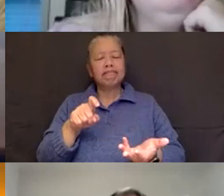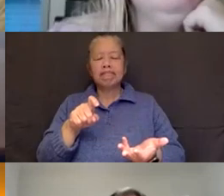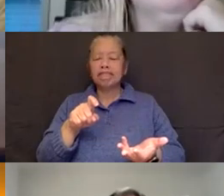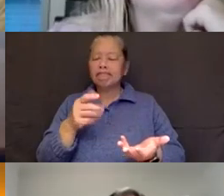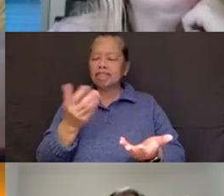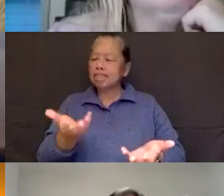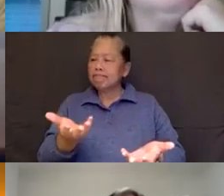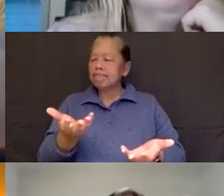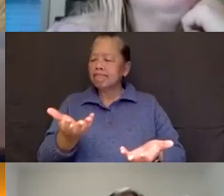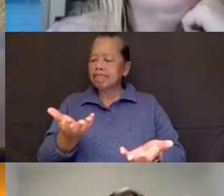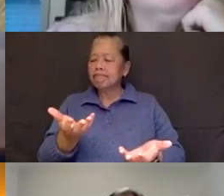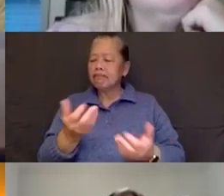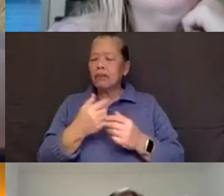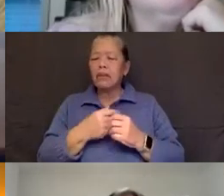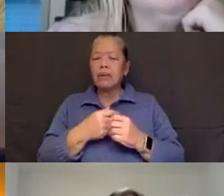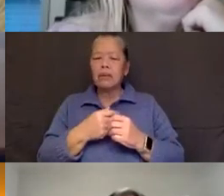into